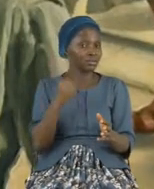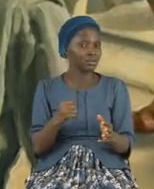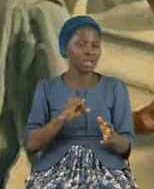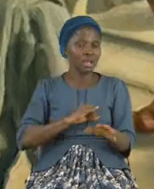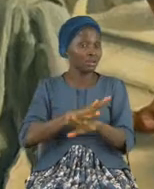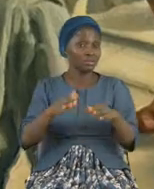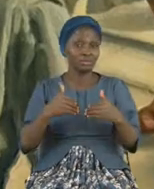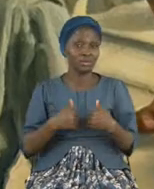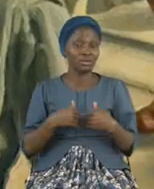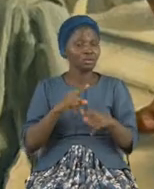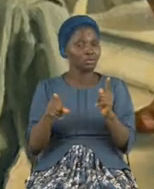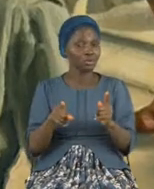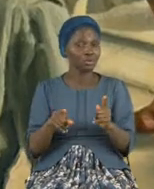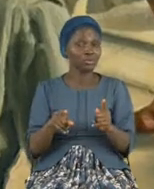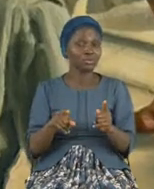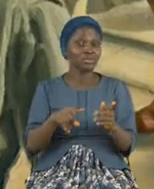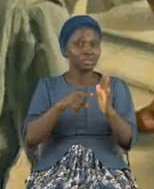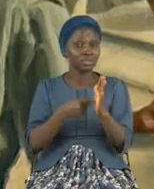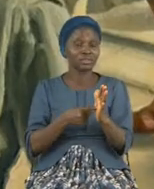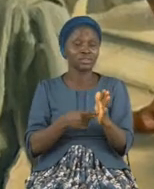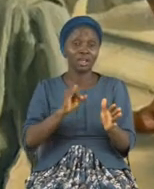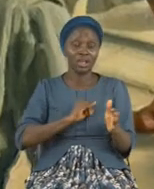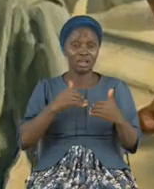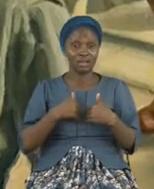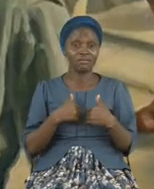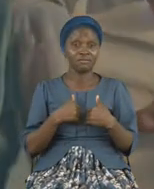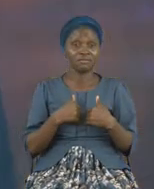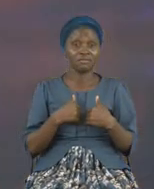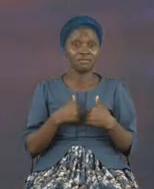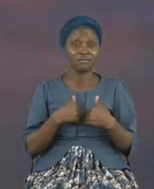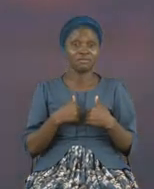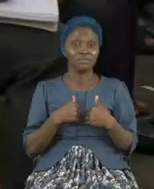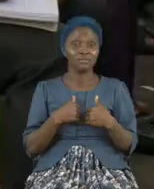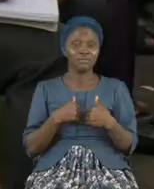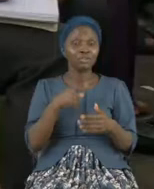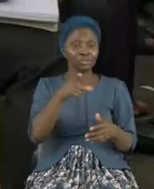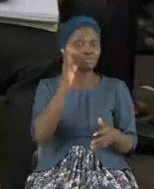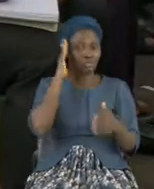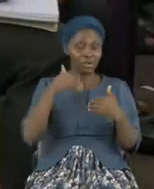have, such as I have, you will have.